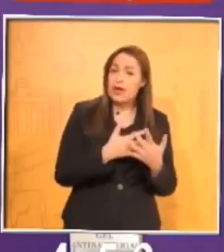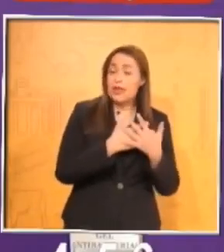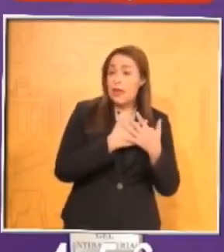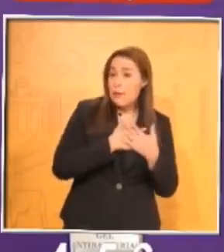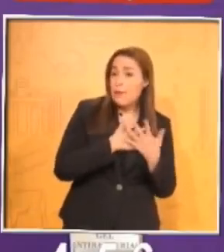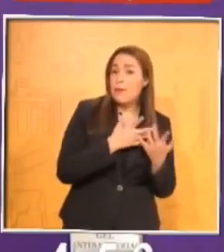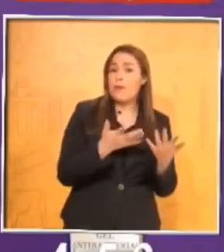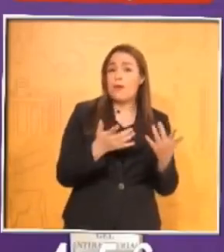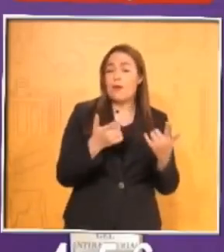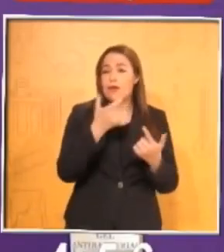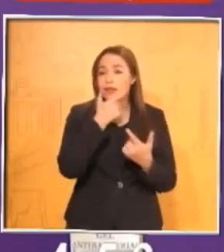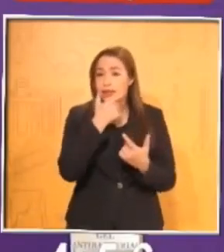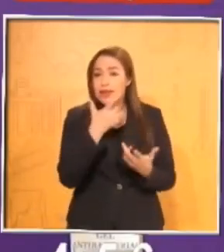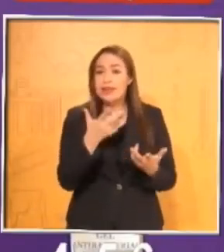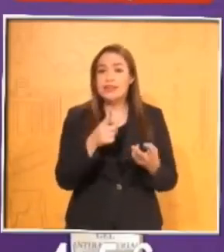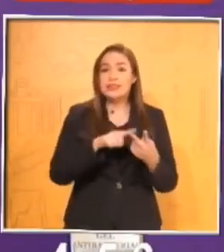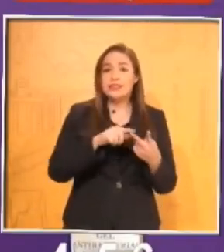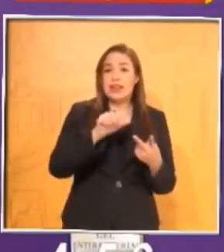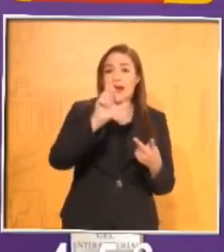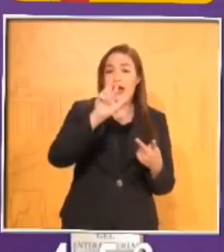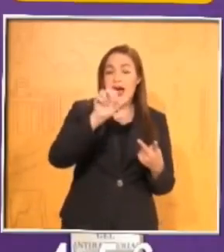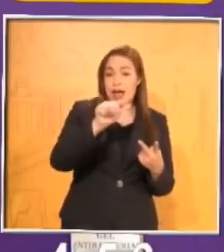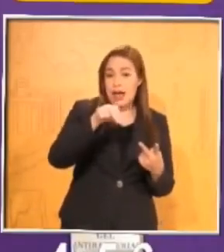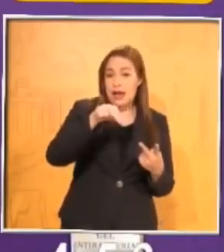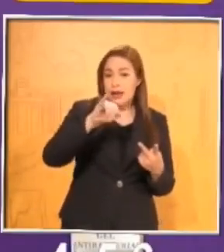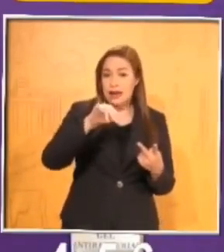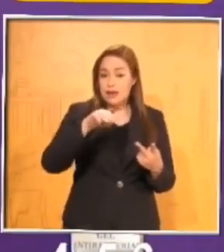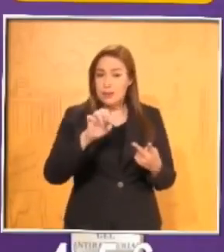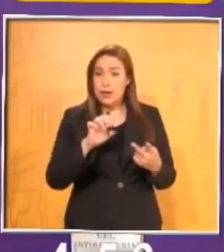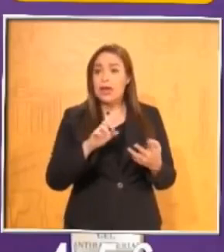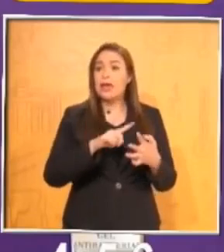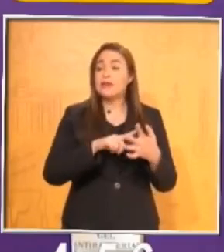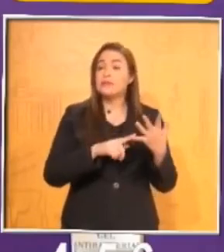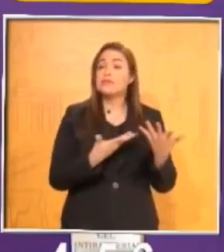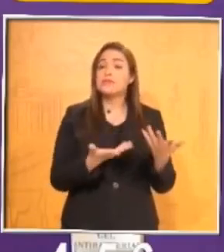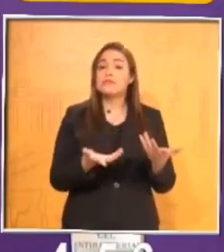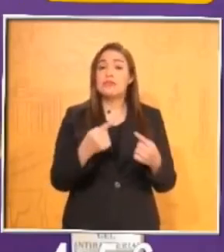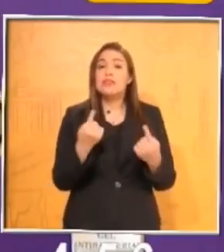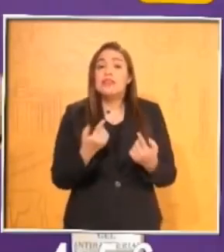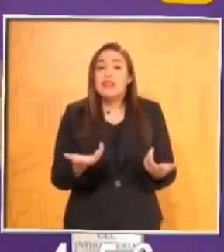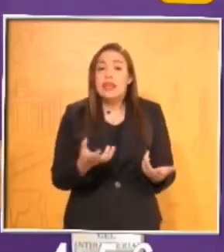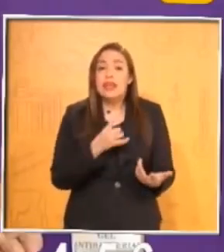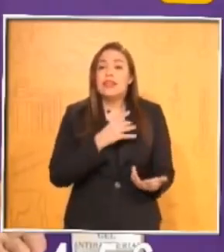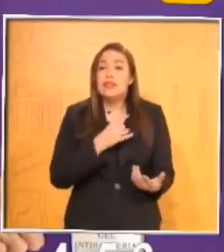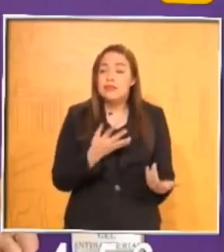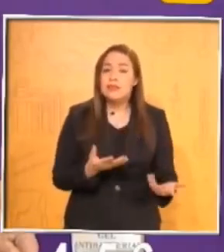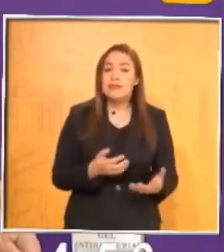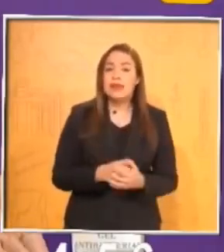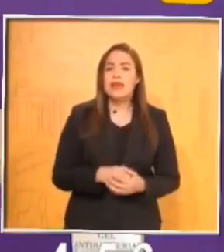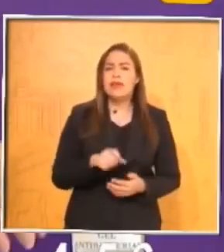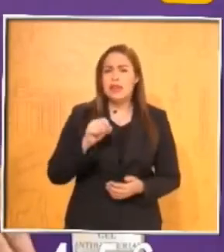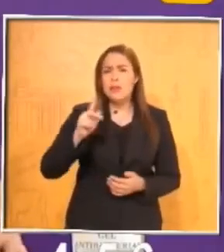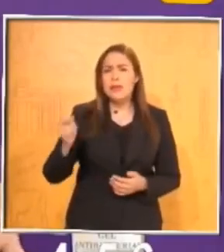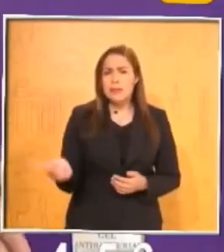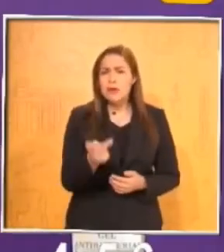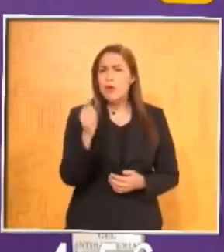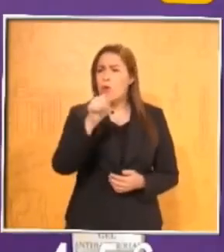manga, or some other, and ask to your parents which one is their favorite